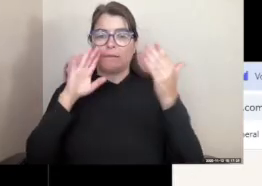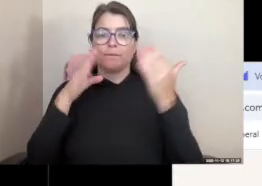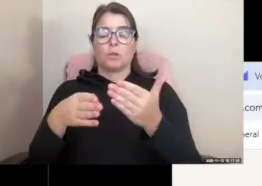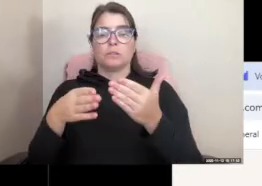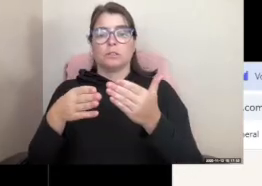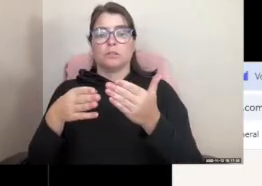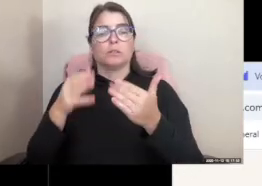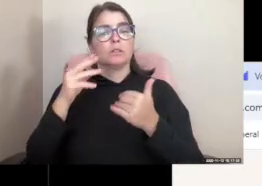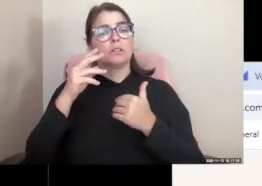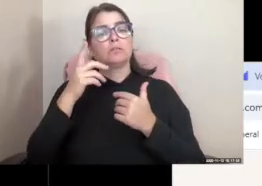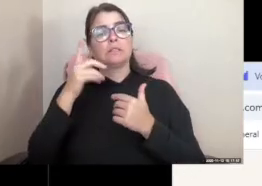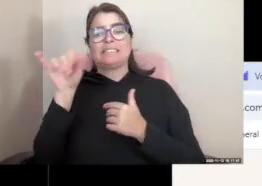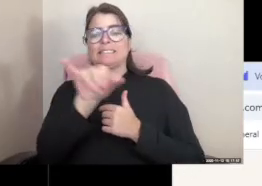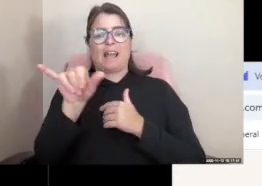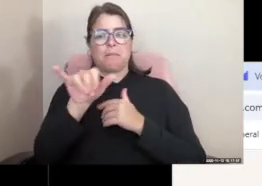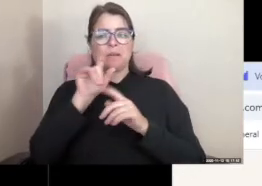Thank you.